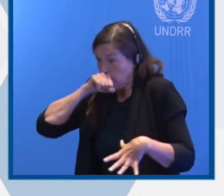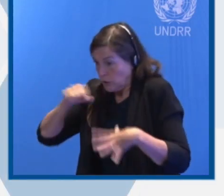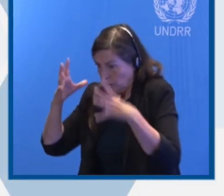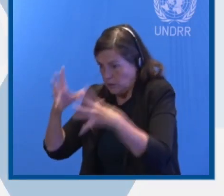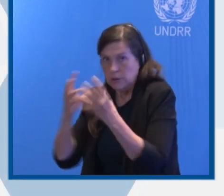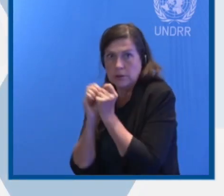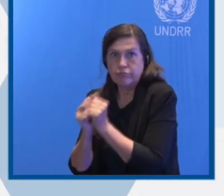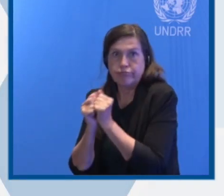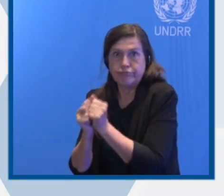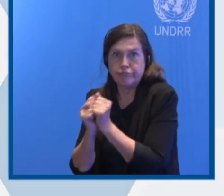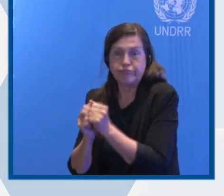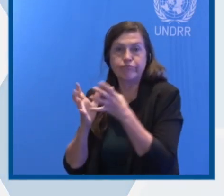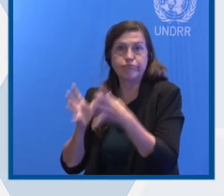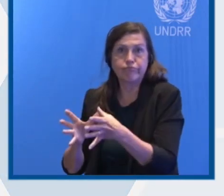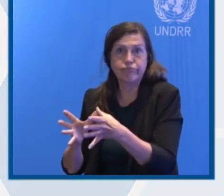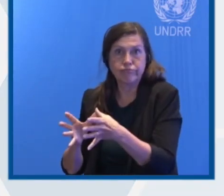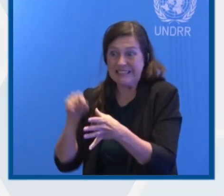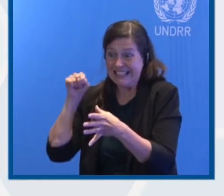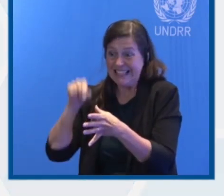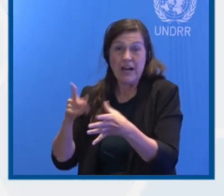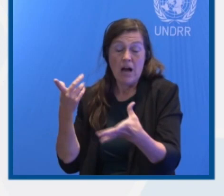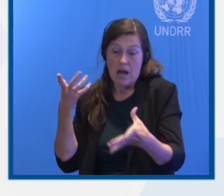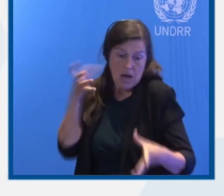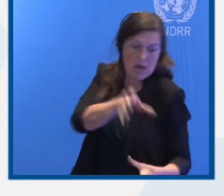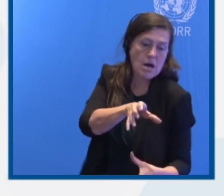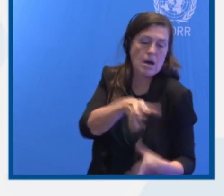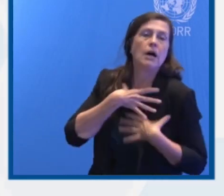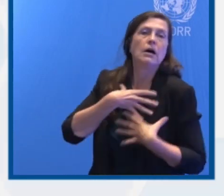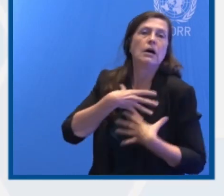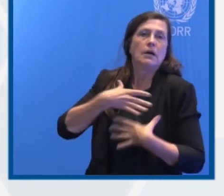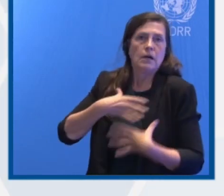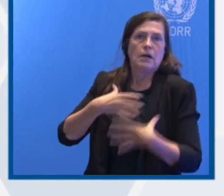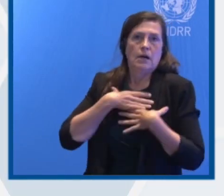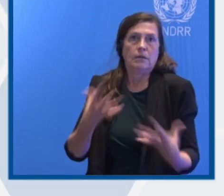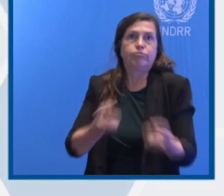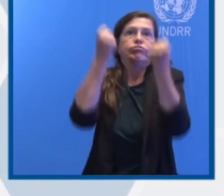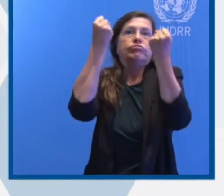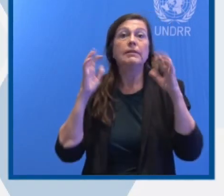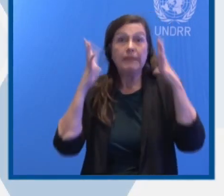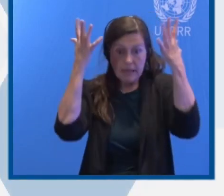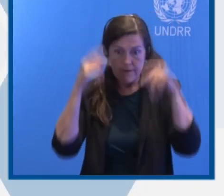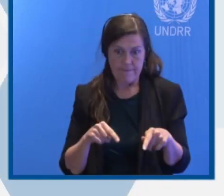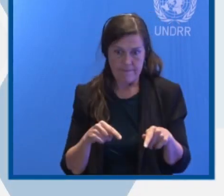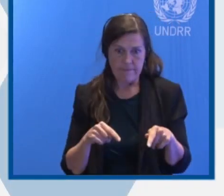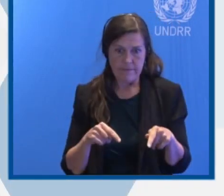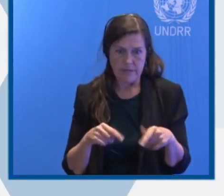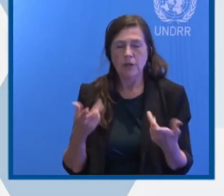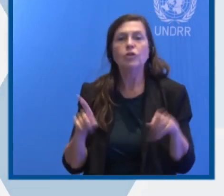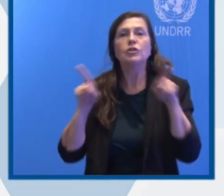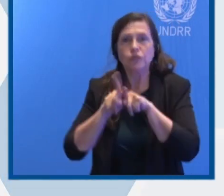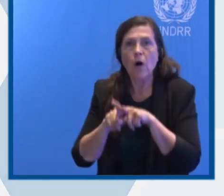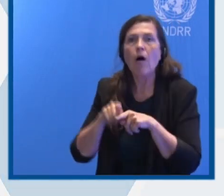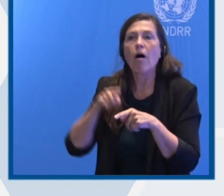directive about the critical entity resilience, which will help